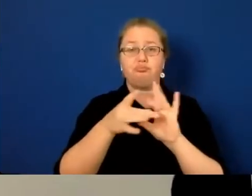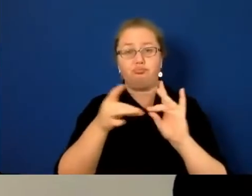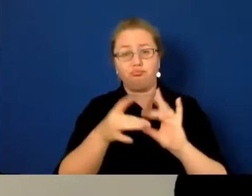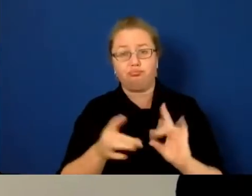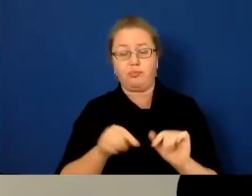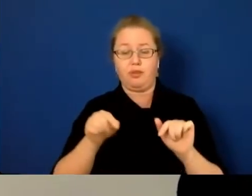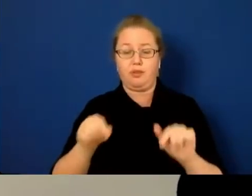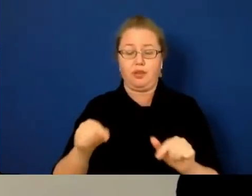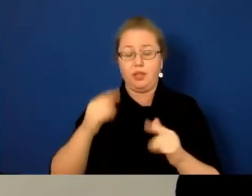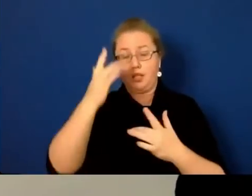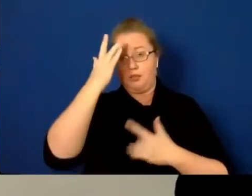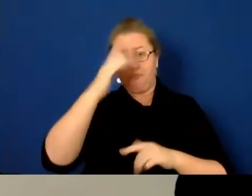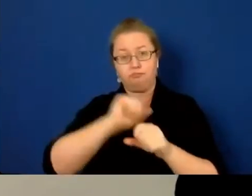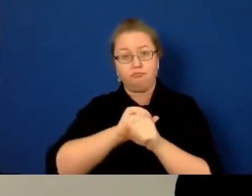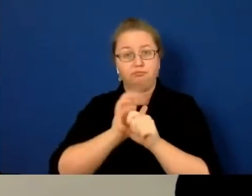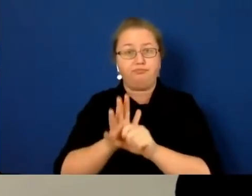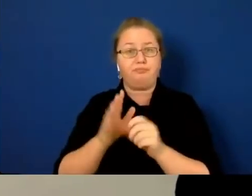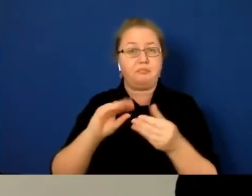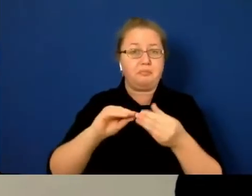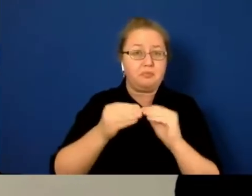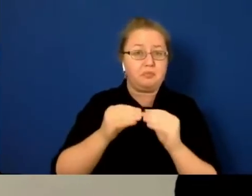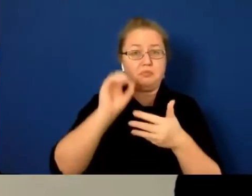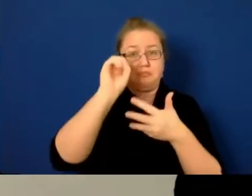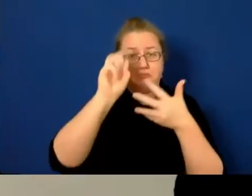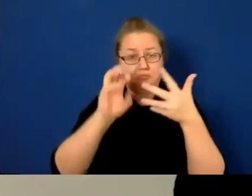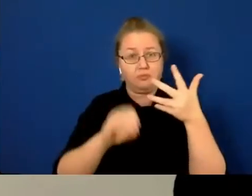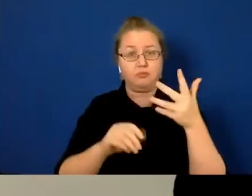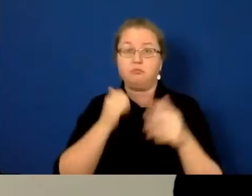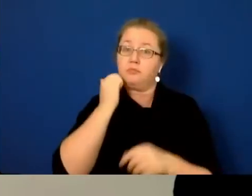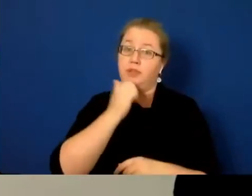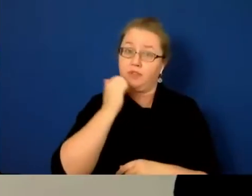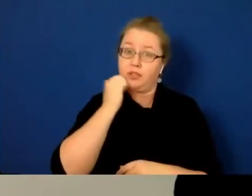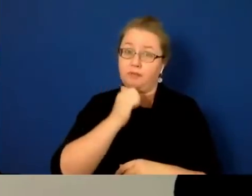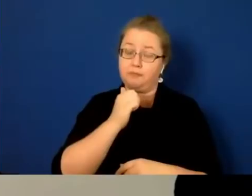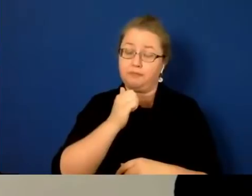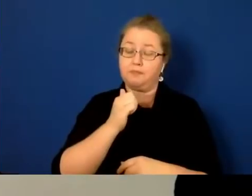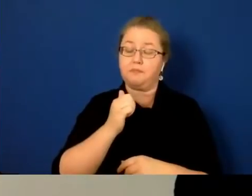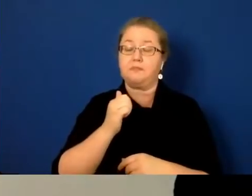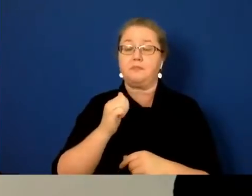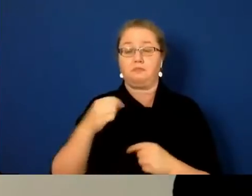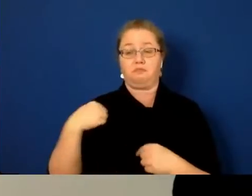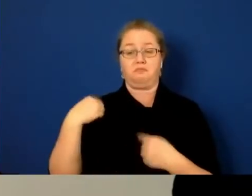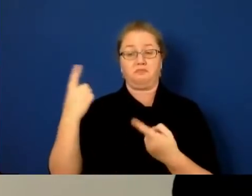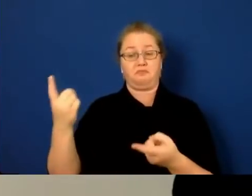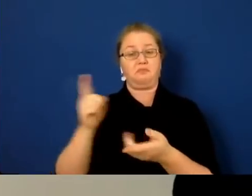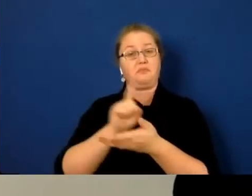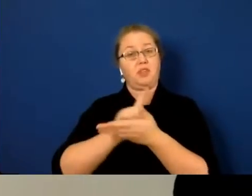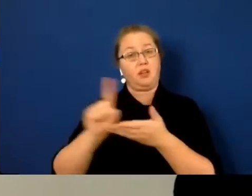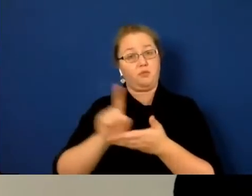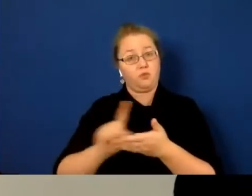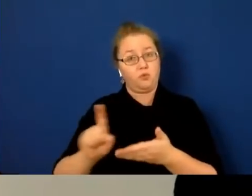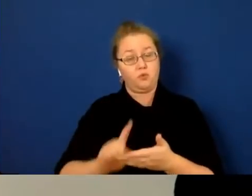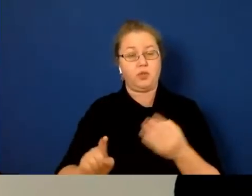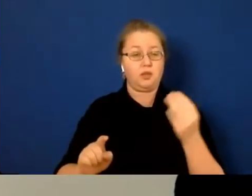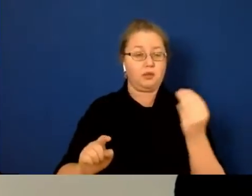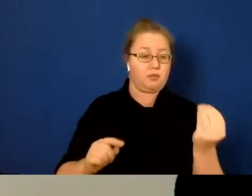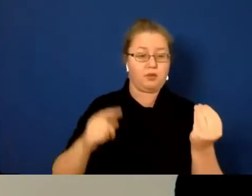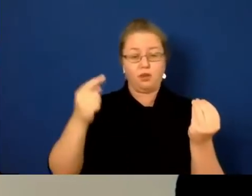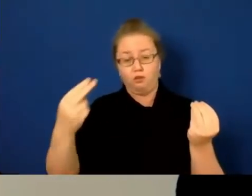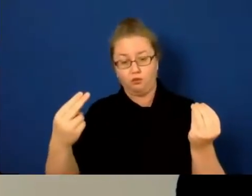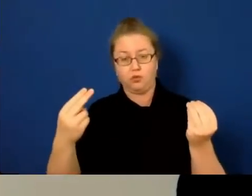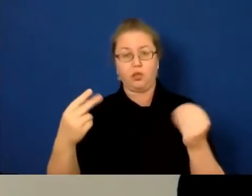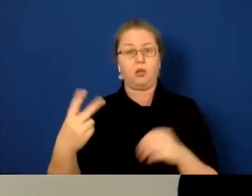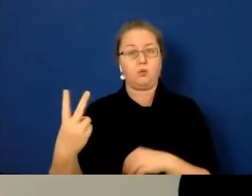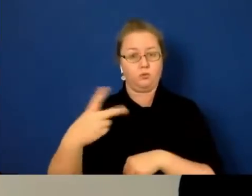province, much like how Ontario has daily COVID-19 briefings? I guess I could probably answer that in French too.